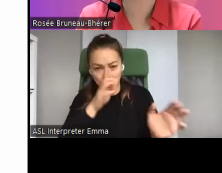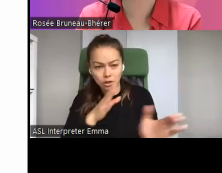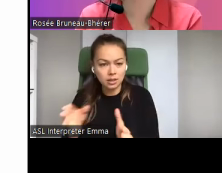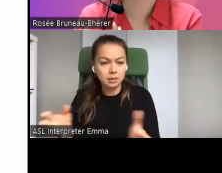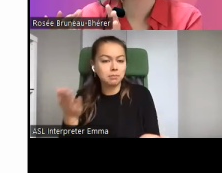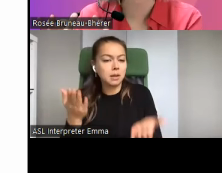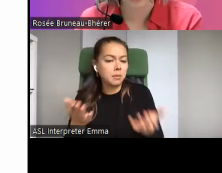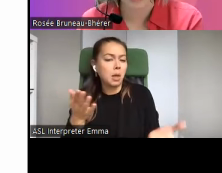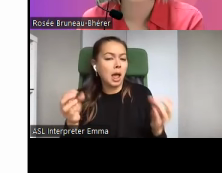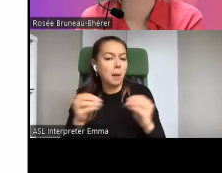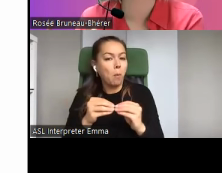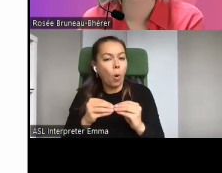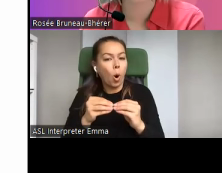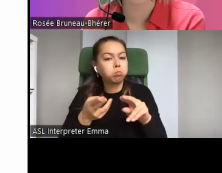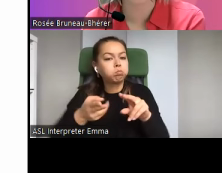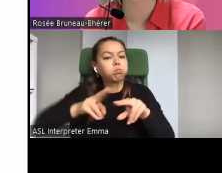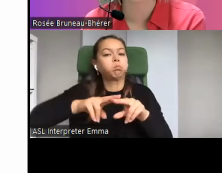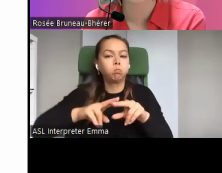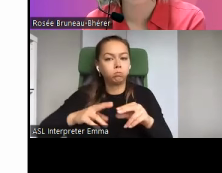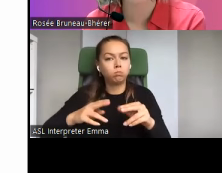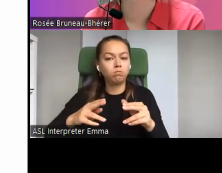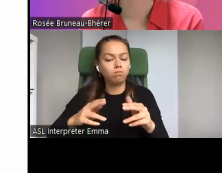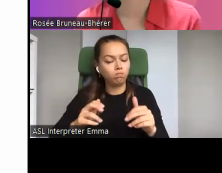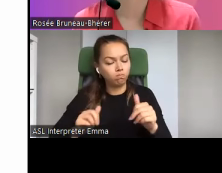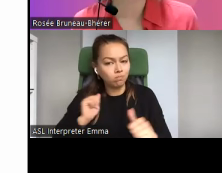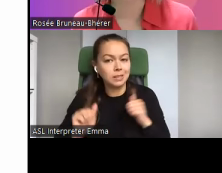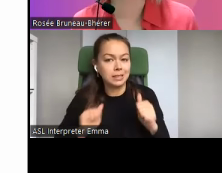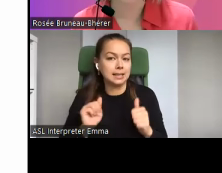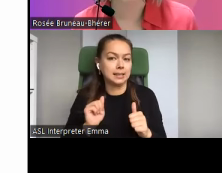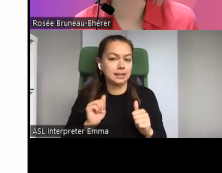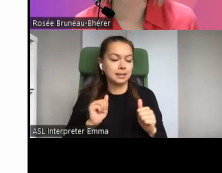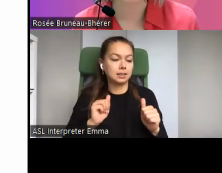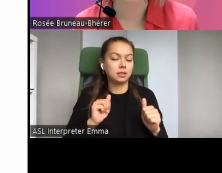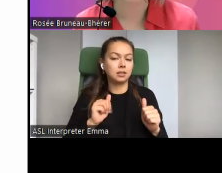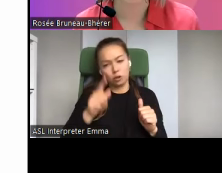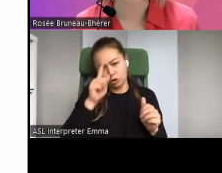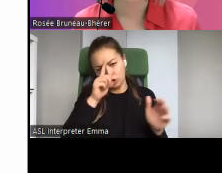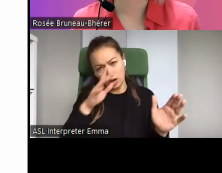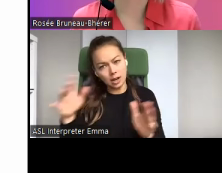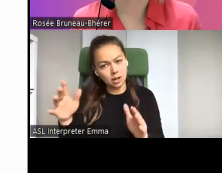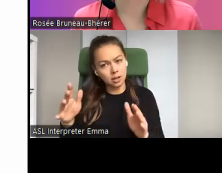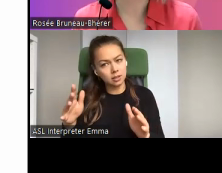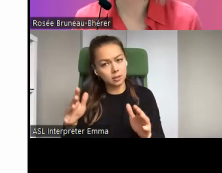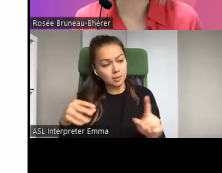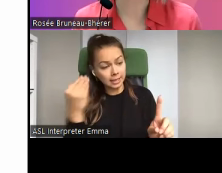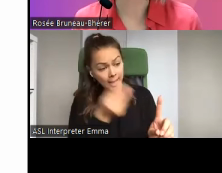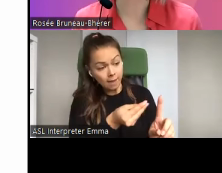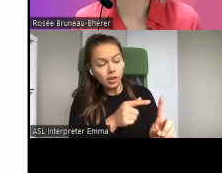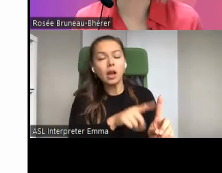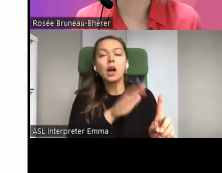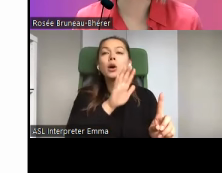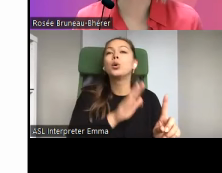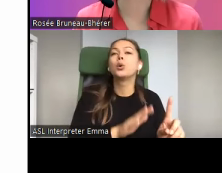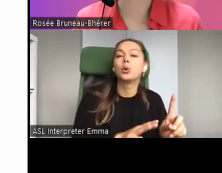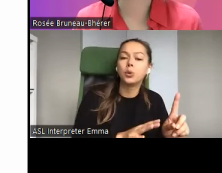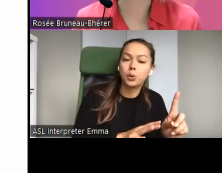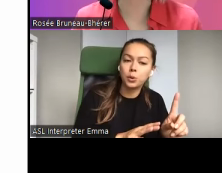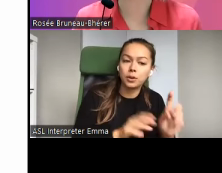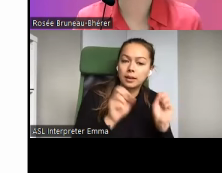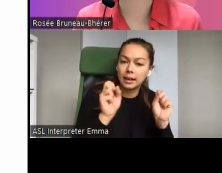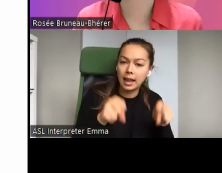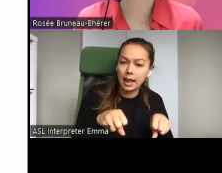and strategies that will enable him to relax a lot more. These usually give good results. For